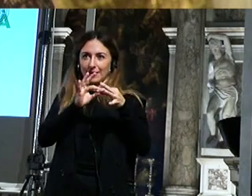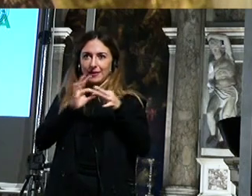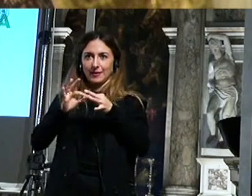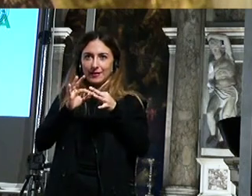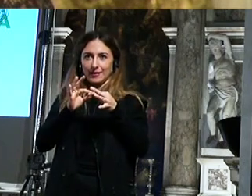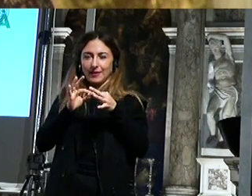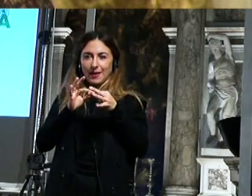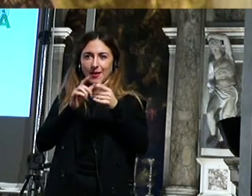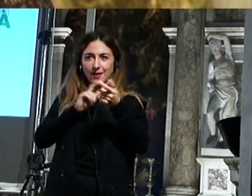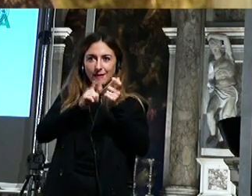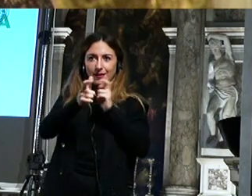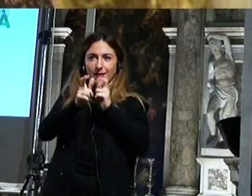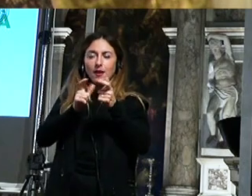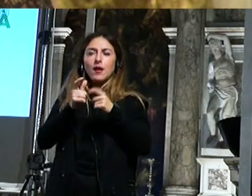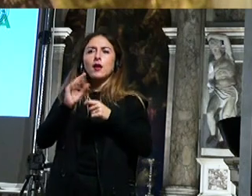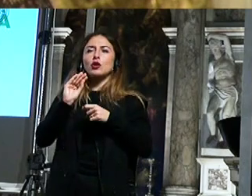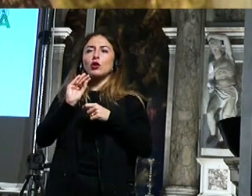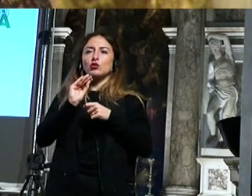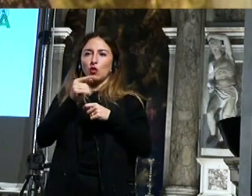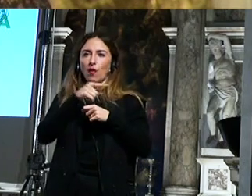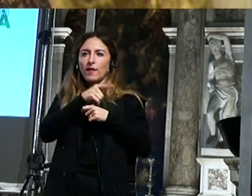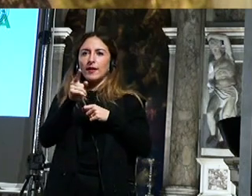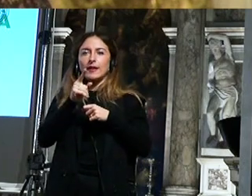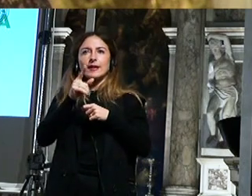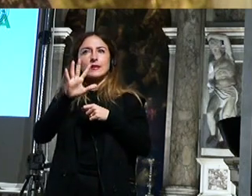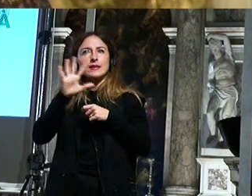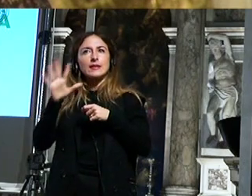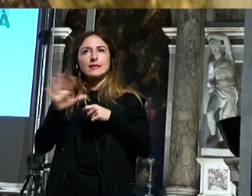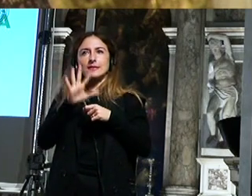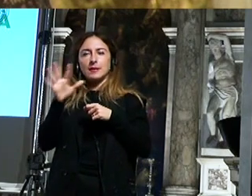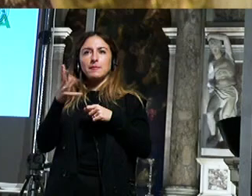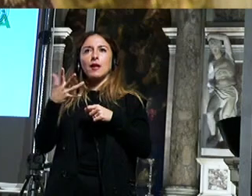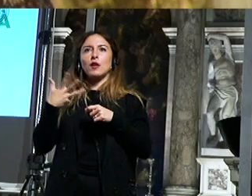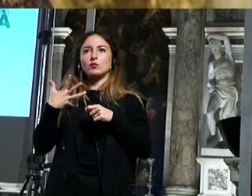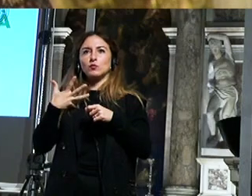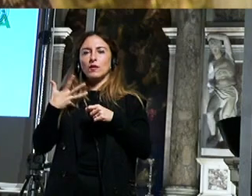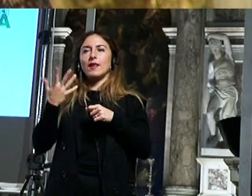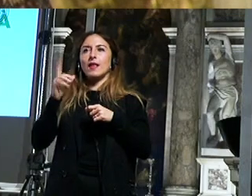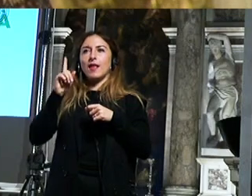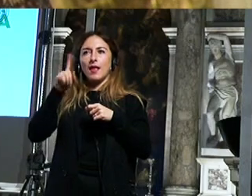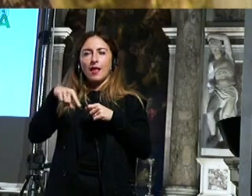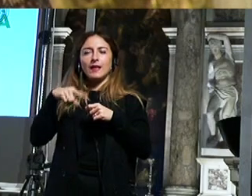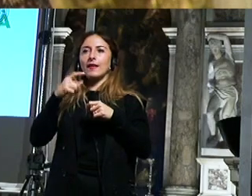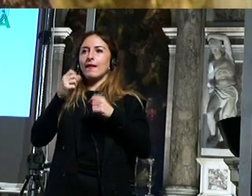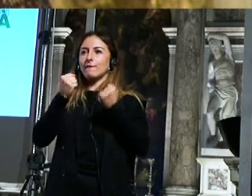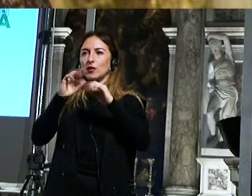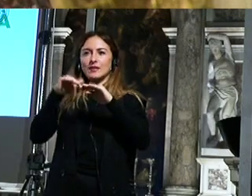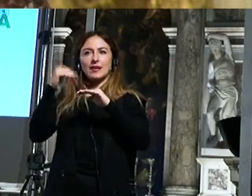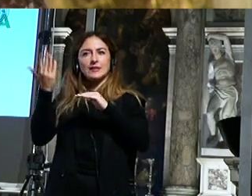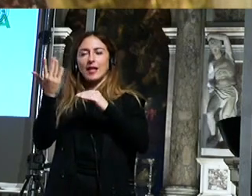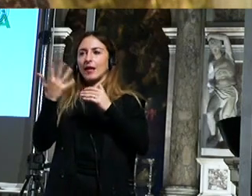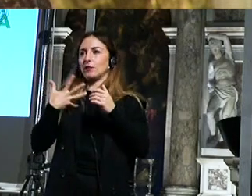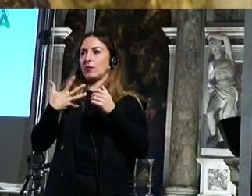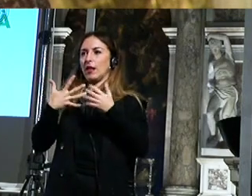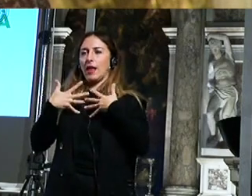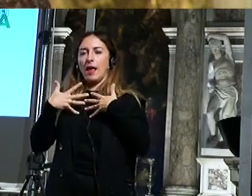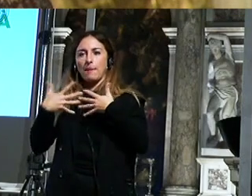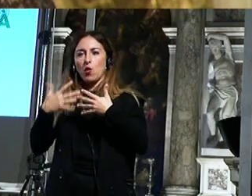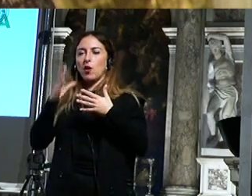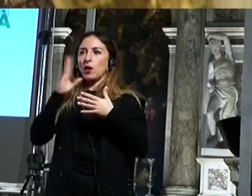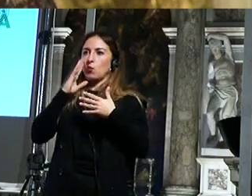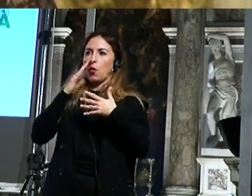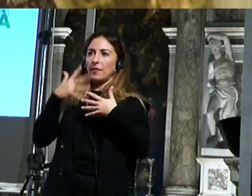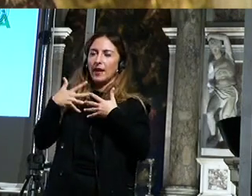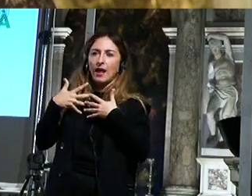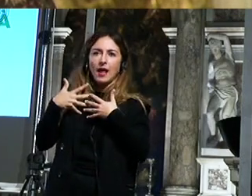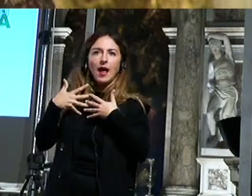forces, whether it be the art they love, whether it be the men they love, whether it be something spiritual,